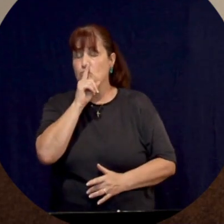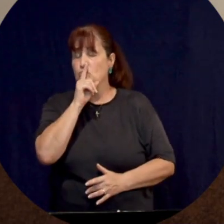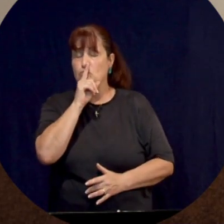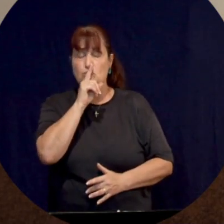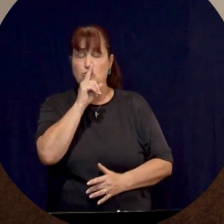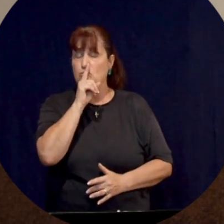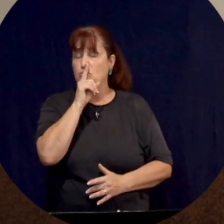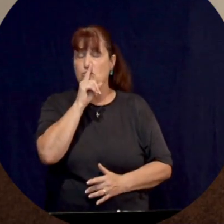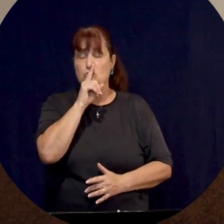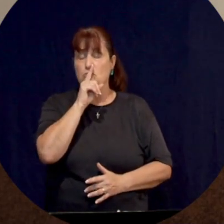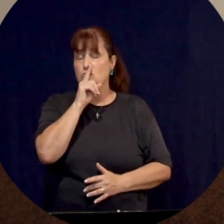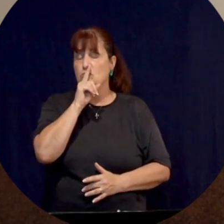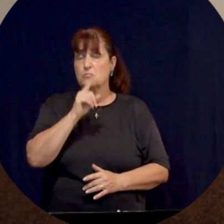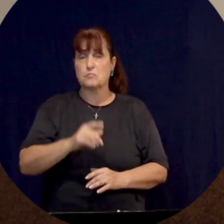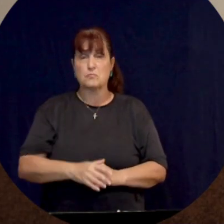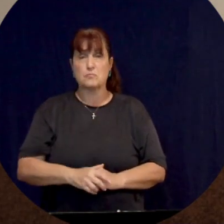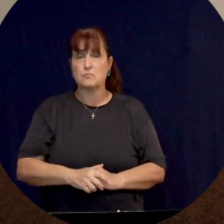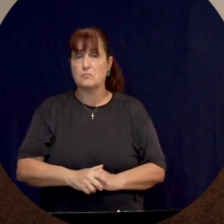answer to her.